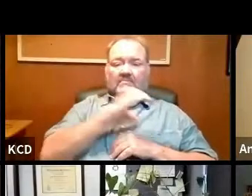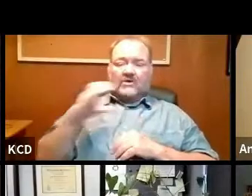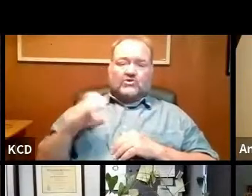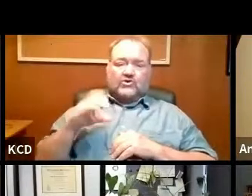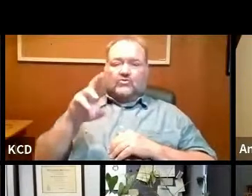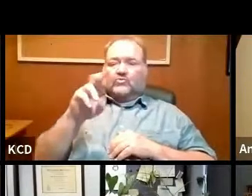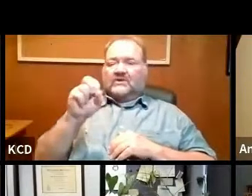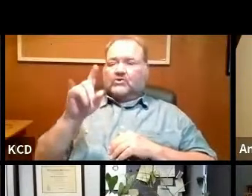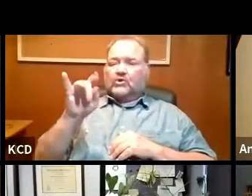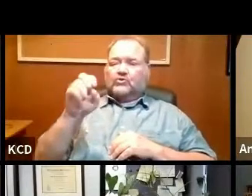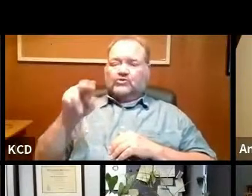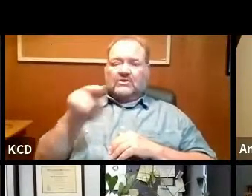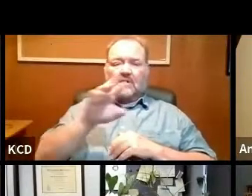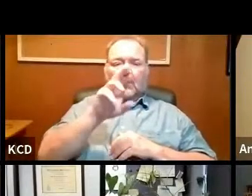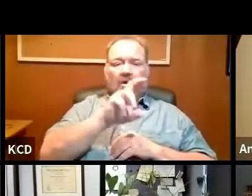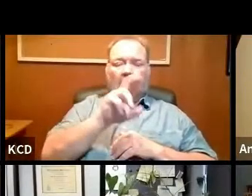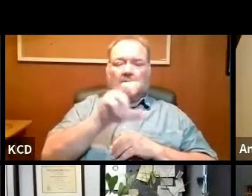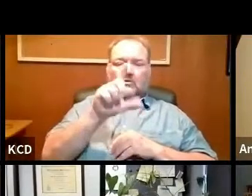is